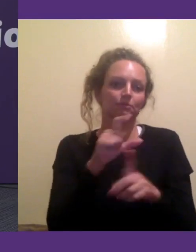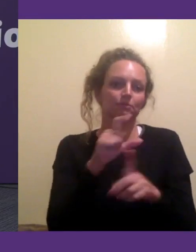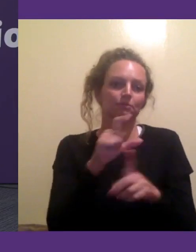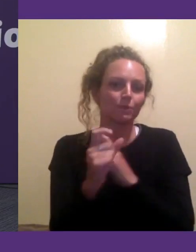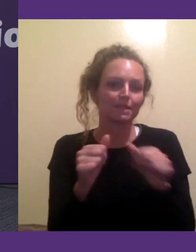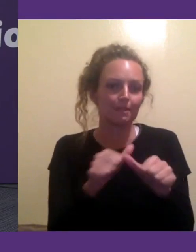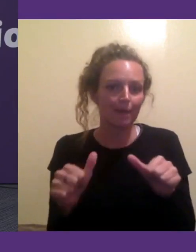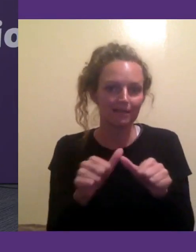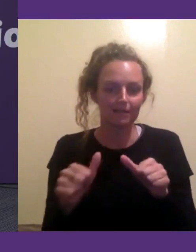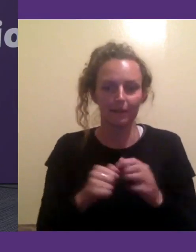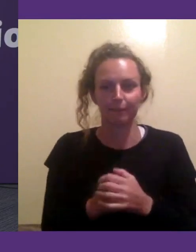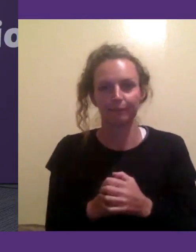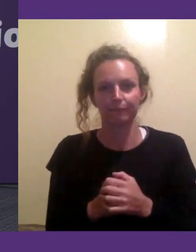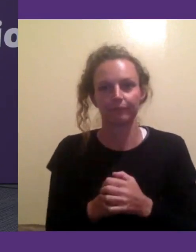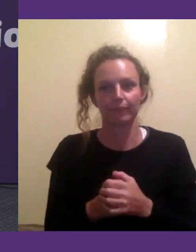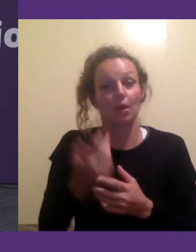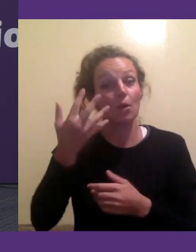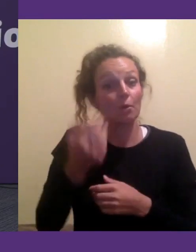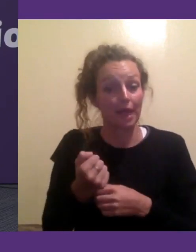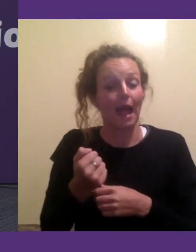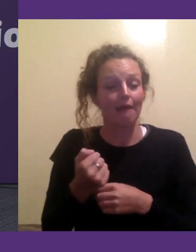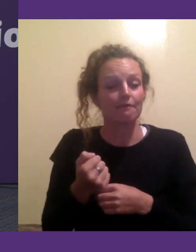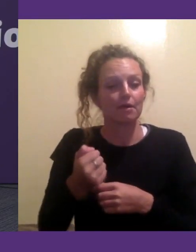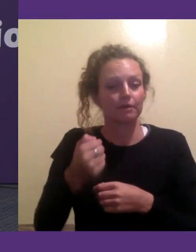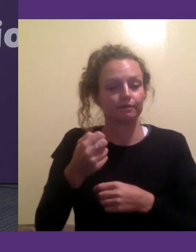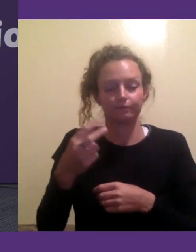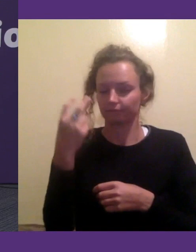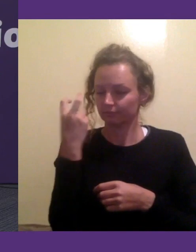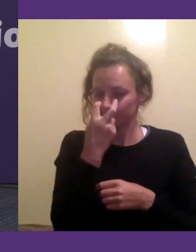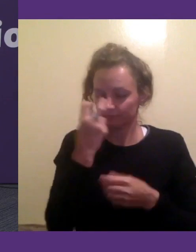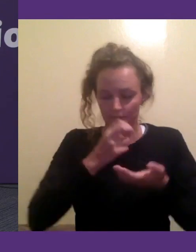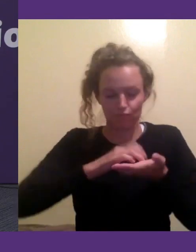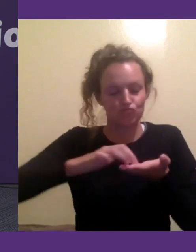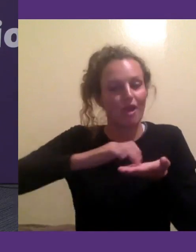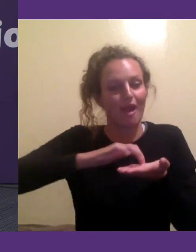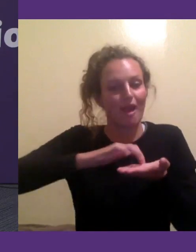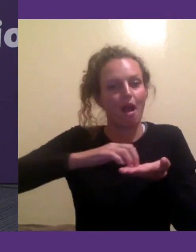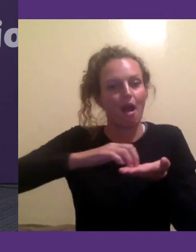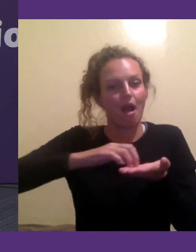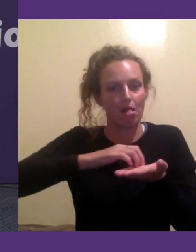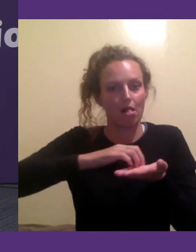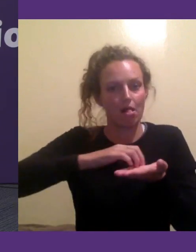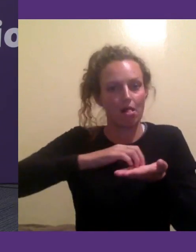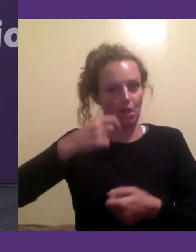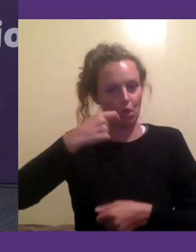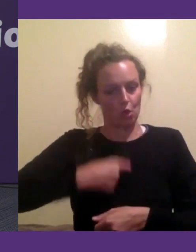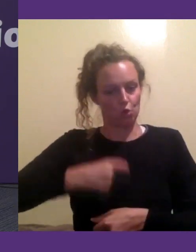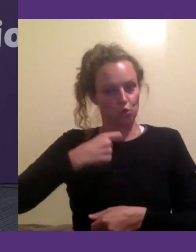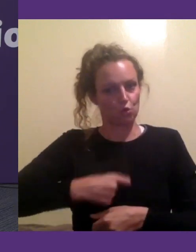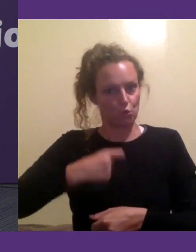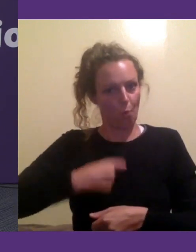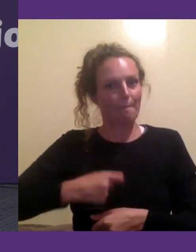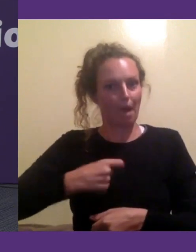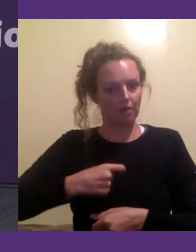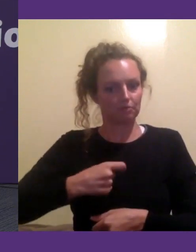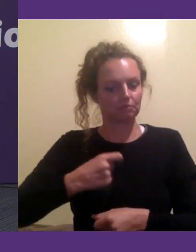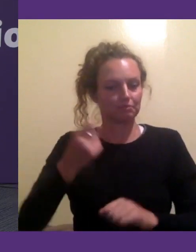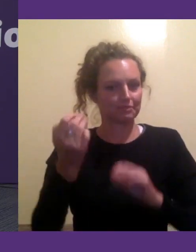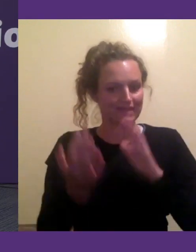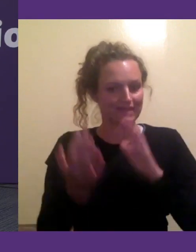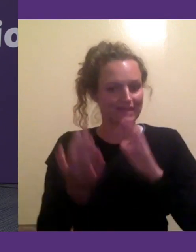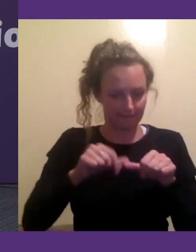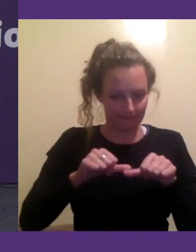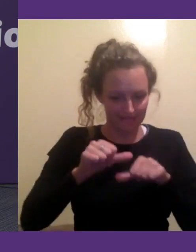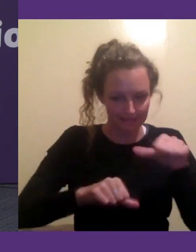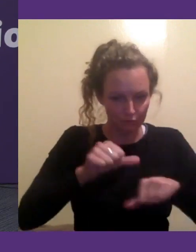human interface guideline out there that was developed a number of years ago by all of not just the tech companies,